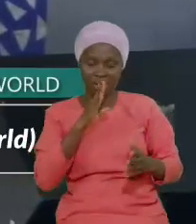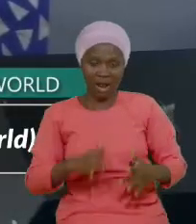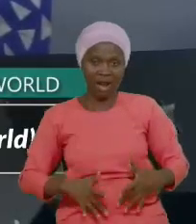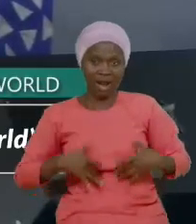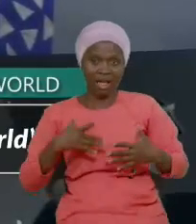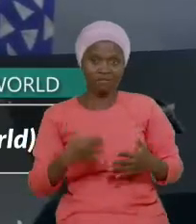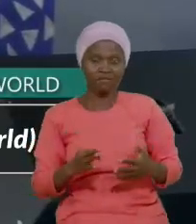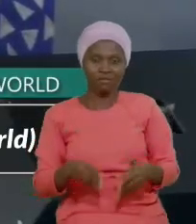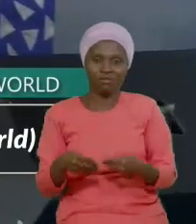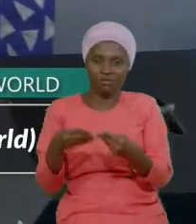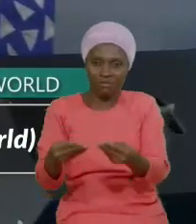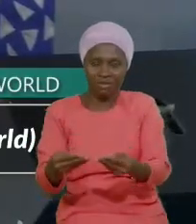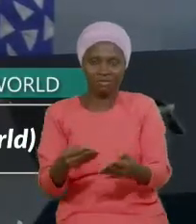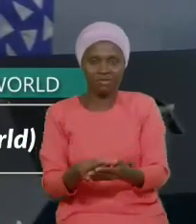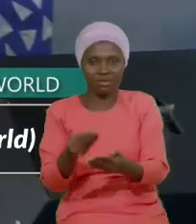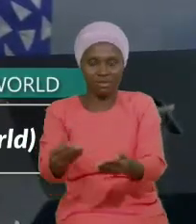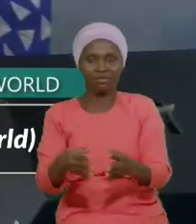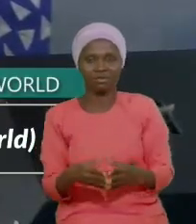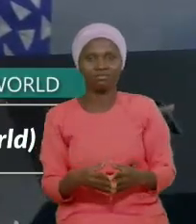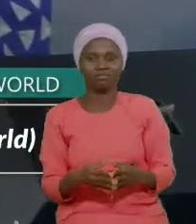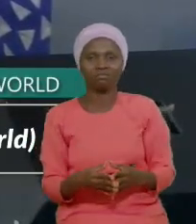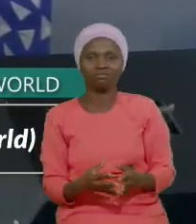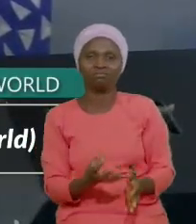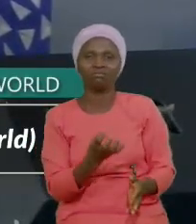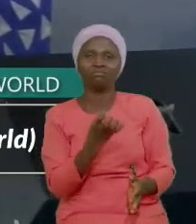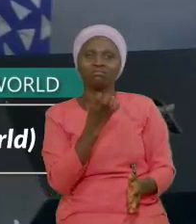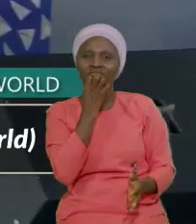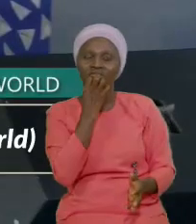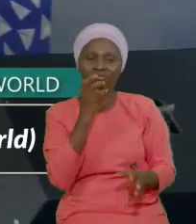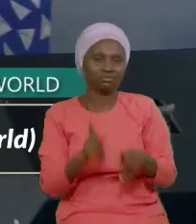Selfish, stingy people never go to glory.